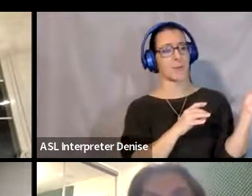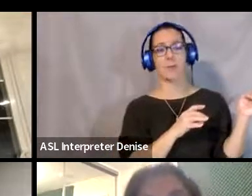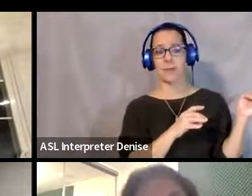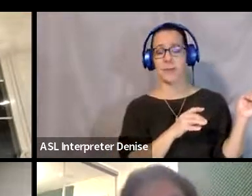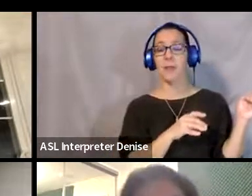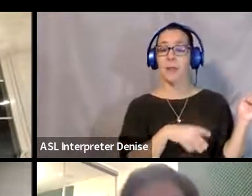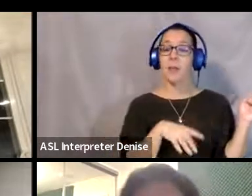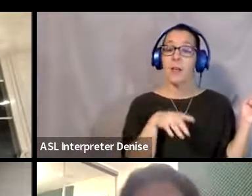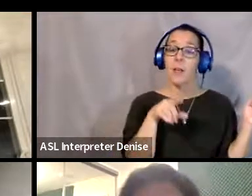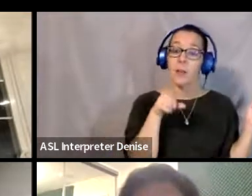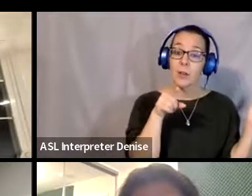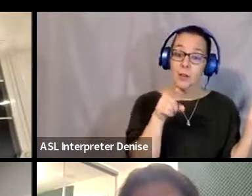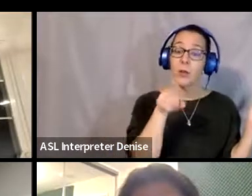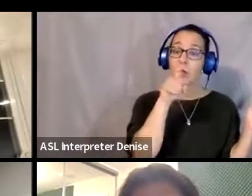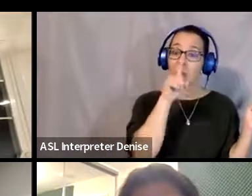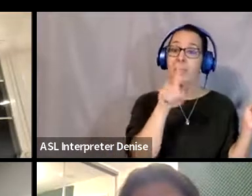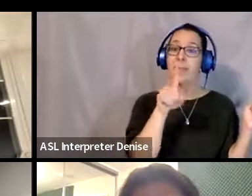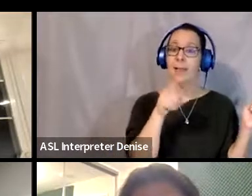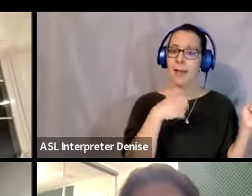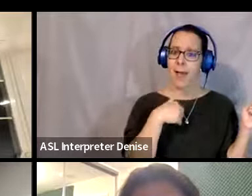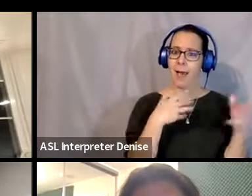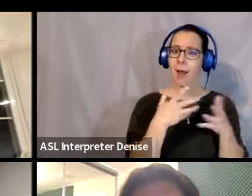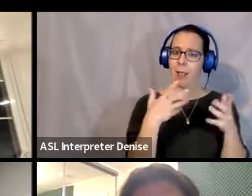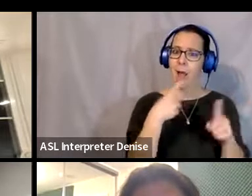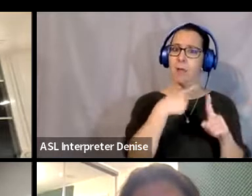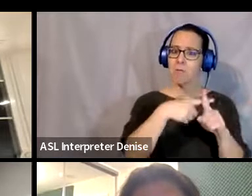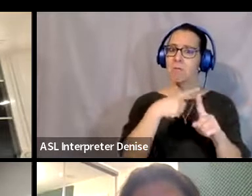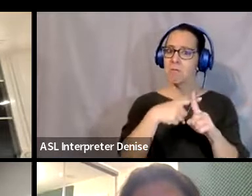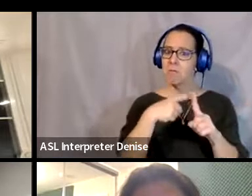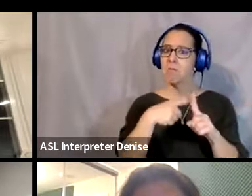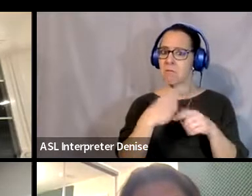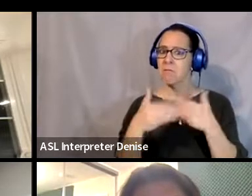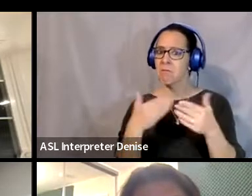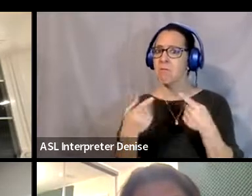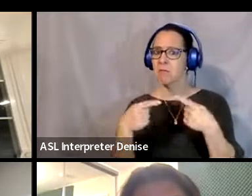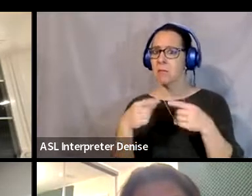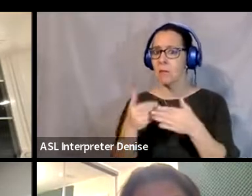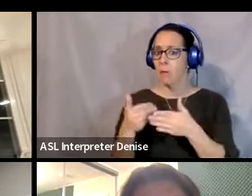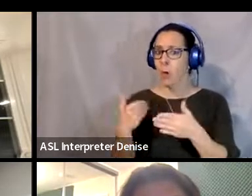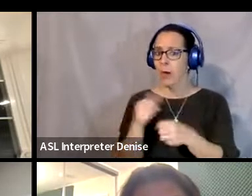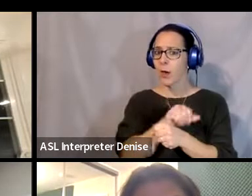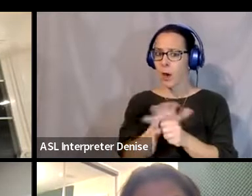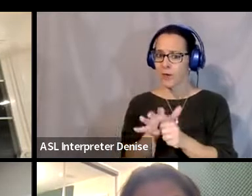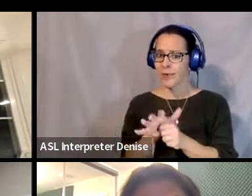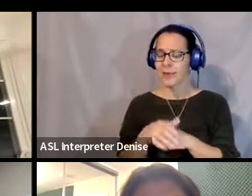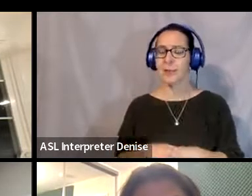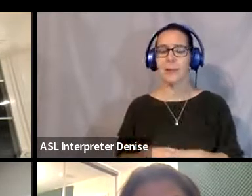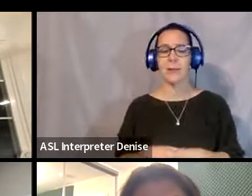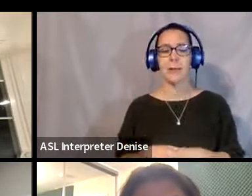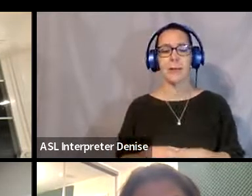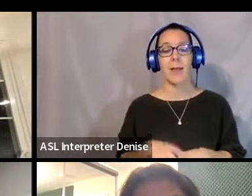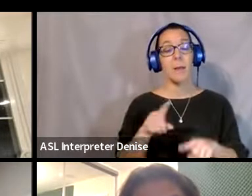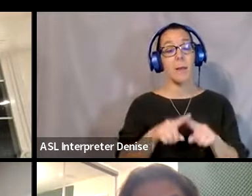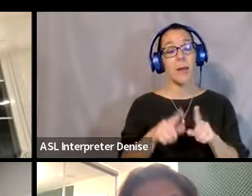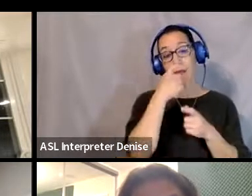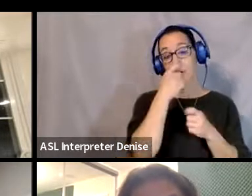stuff before COVID. I'd be interested in knowing what you did before, what has happened to our kids with COVID,